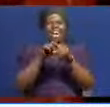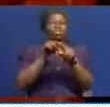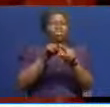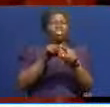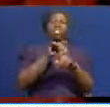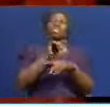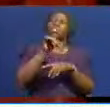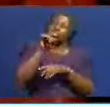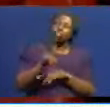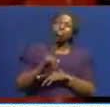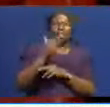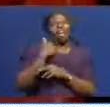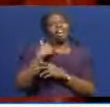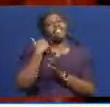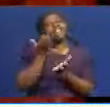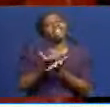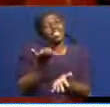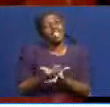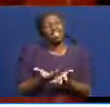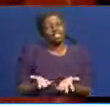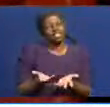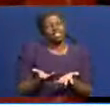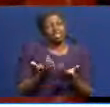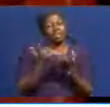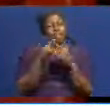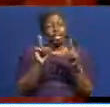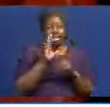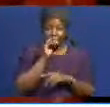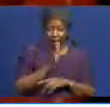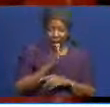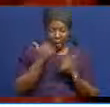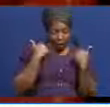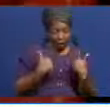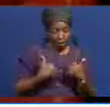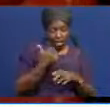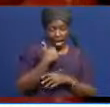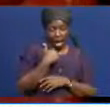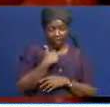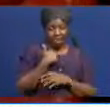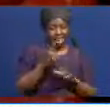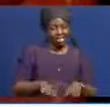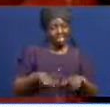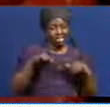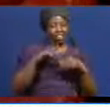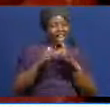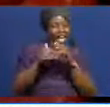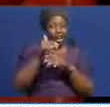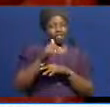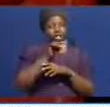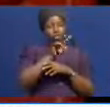should at least be substantiated to some level. However, Mr. Speaker, I have lived through the post-election violence of